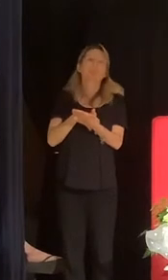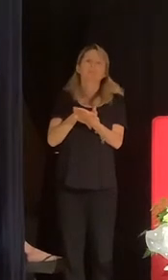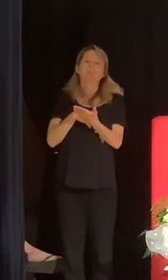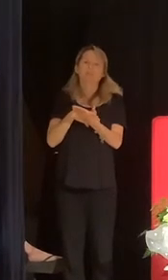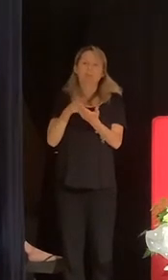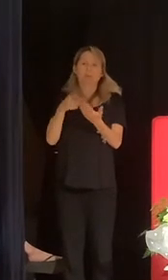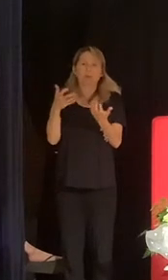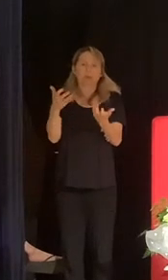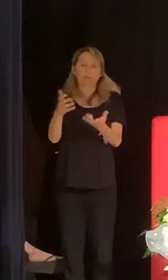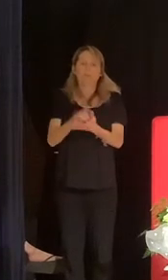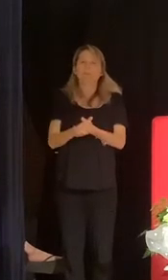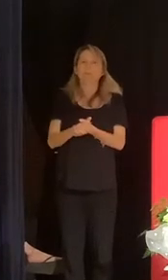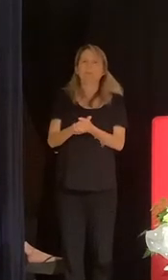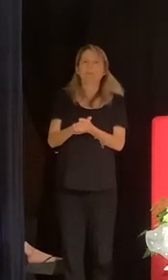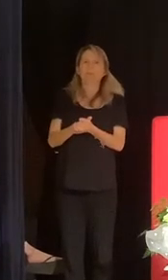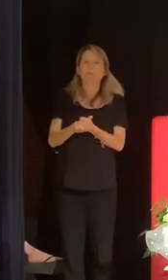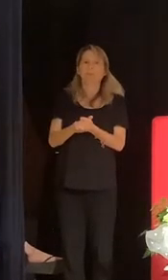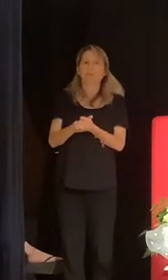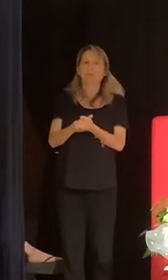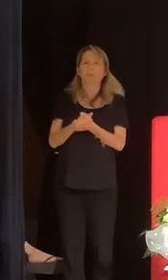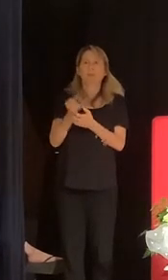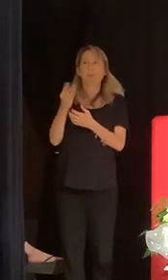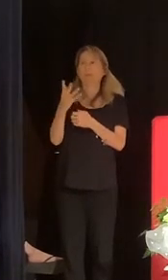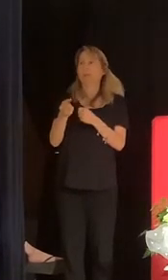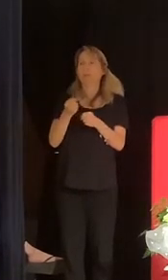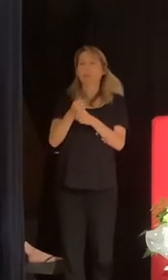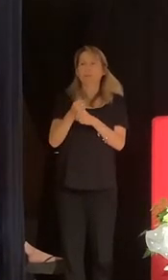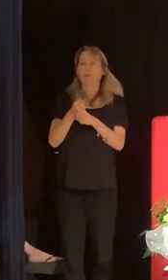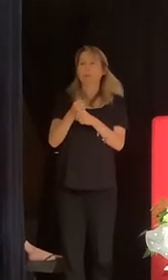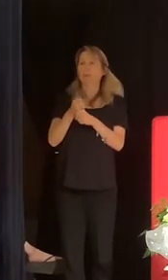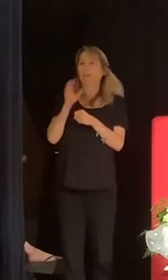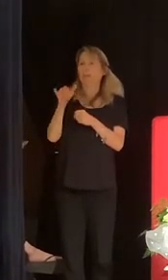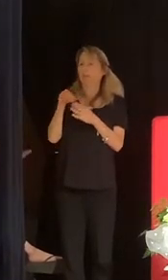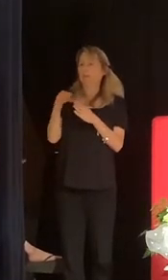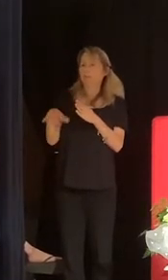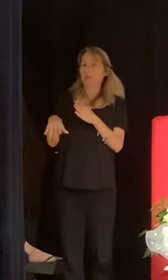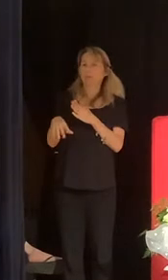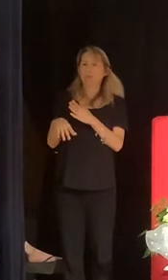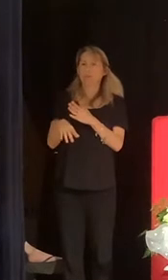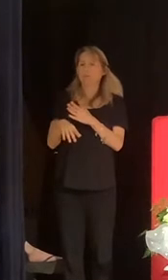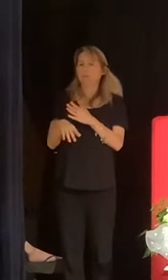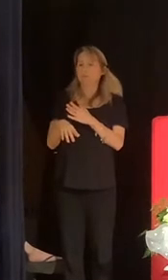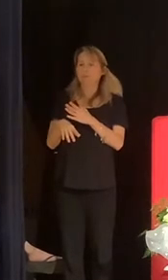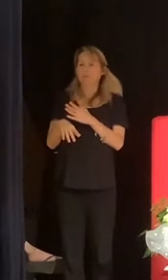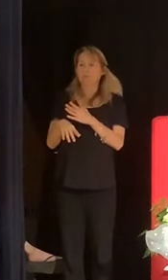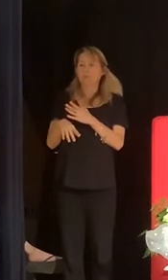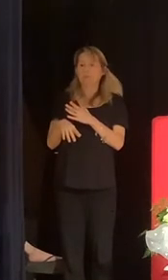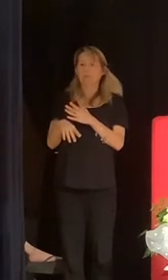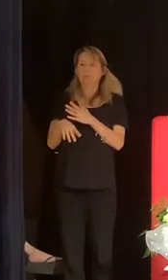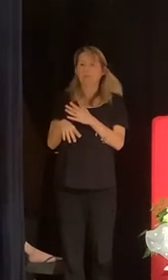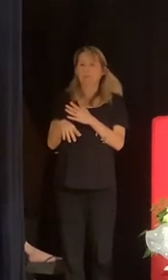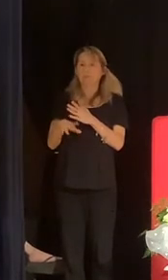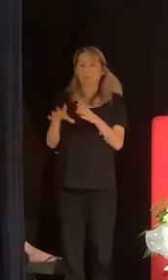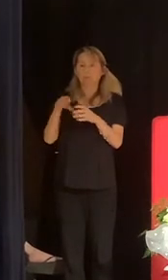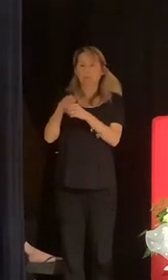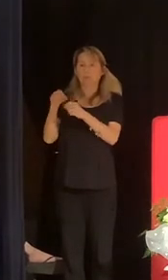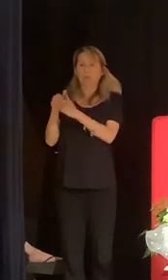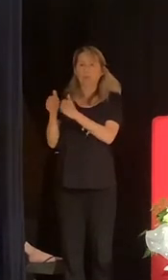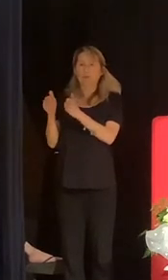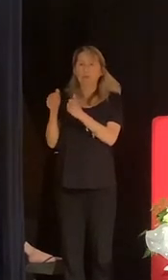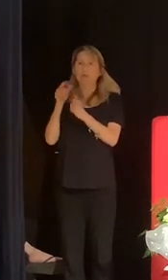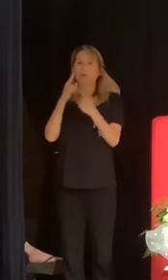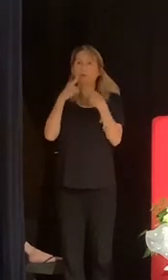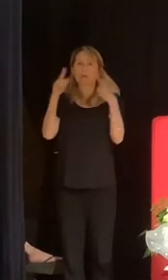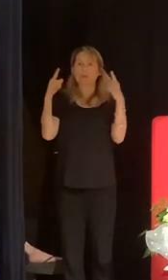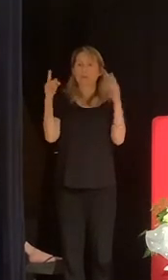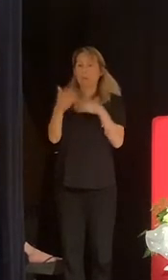in the auditorium, right in here. For years, the student has actively part of the school's morning announcement team.